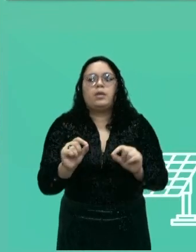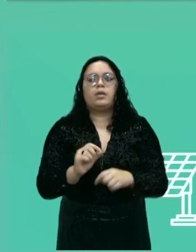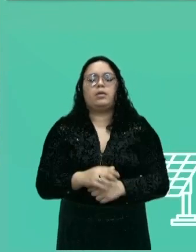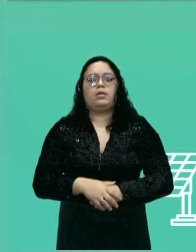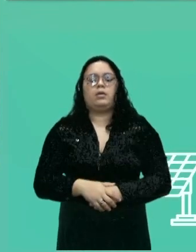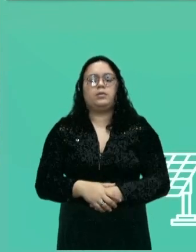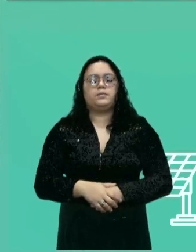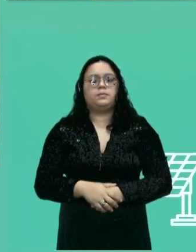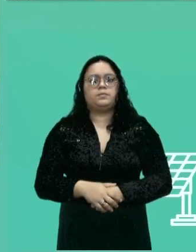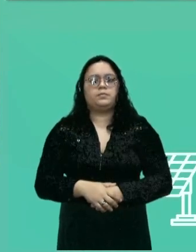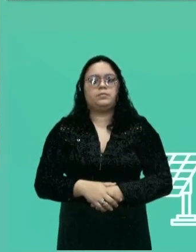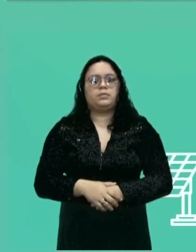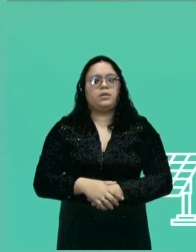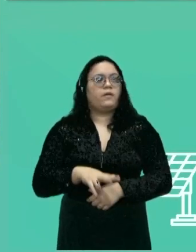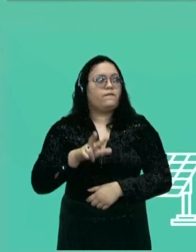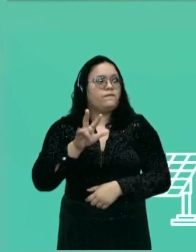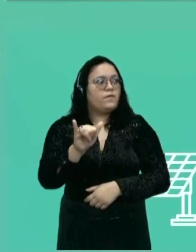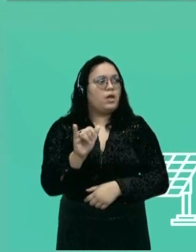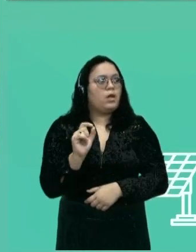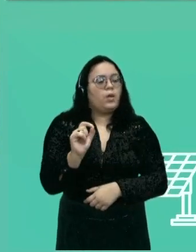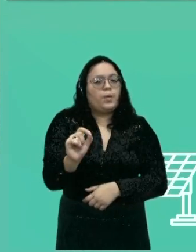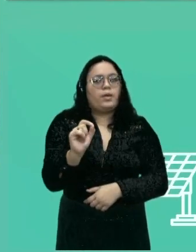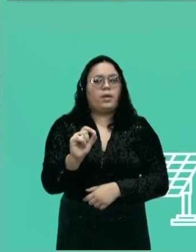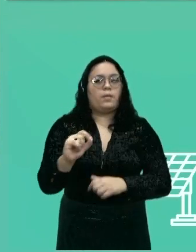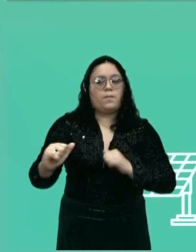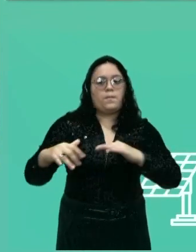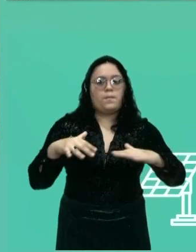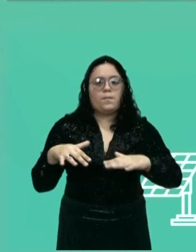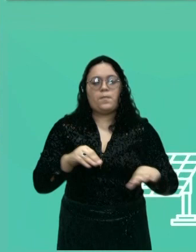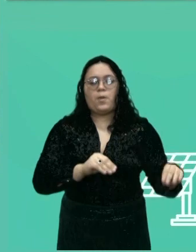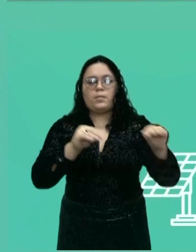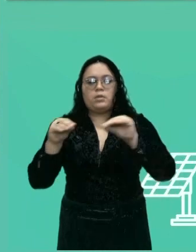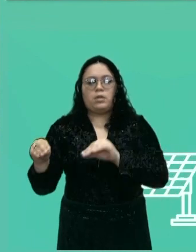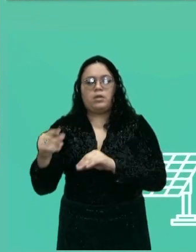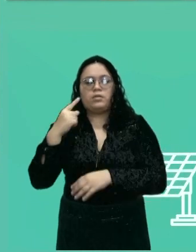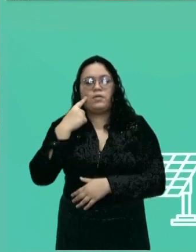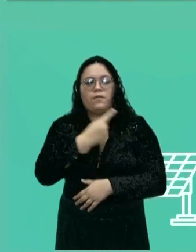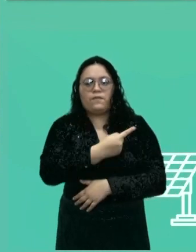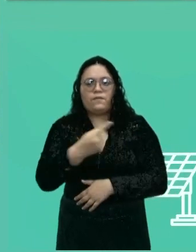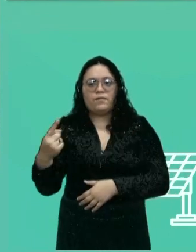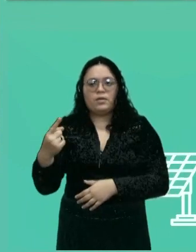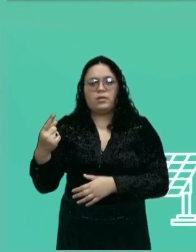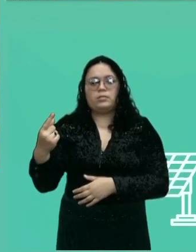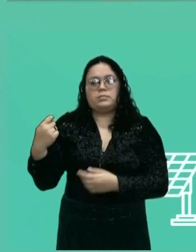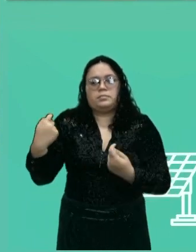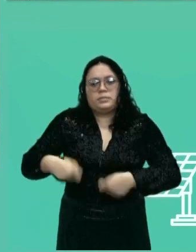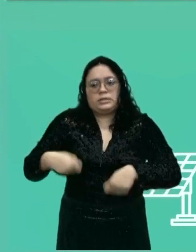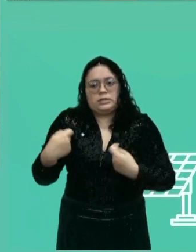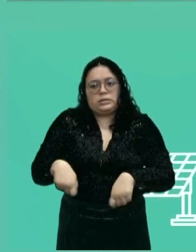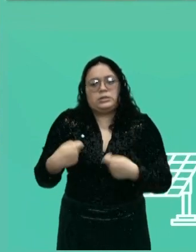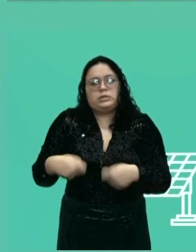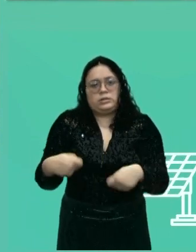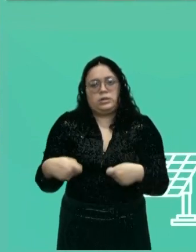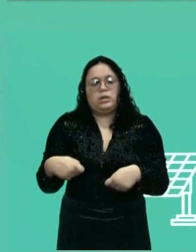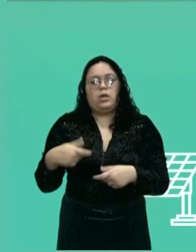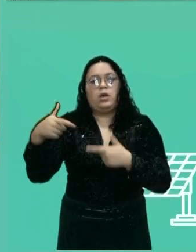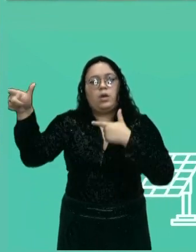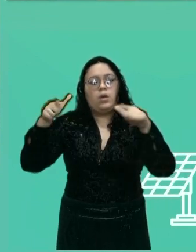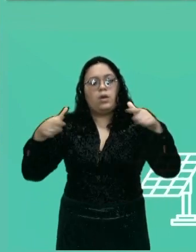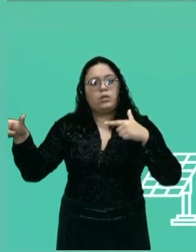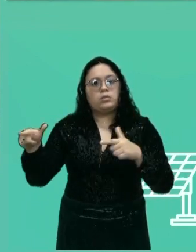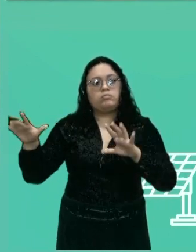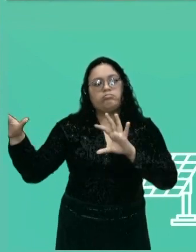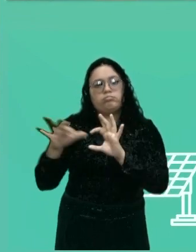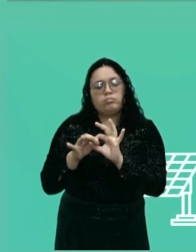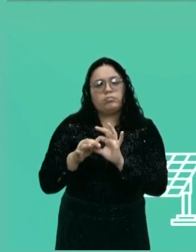focused projects, so projects that can apply for other funding available to hydrogen refueling stations in particular. The